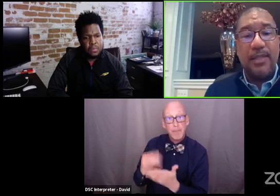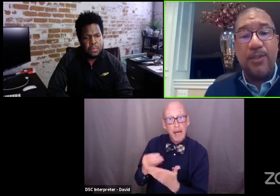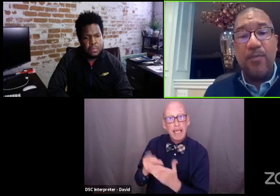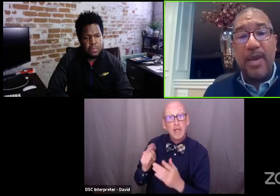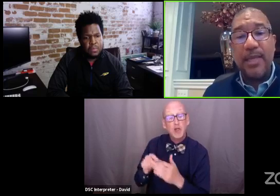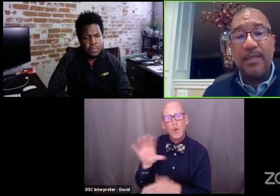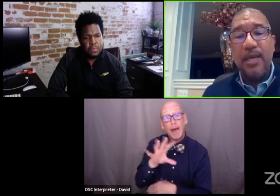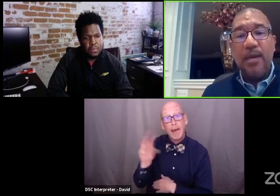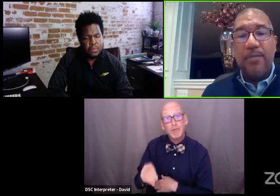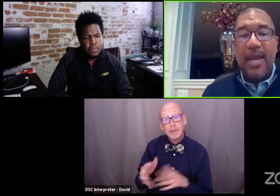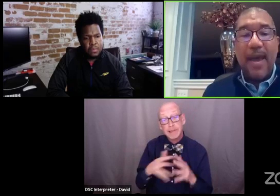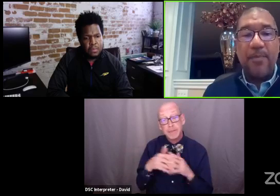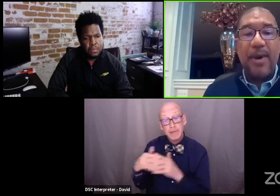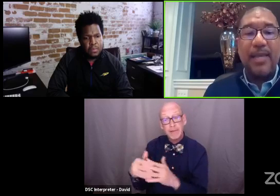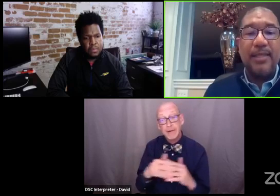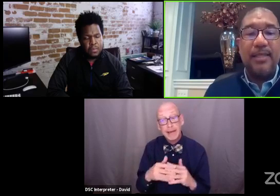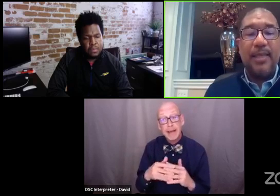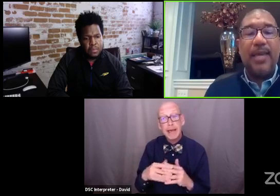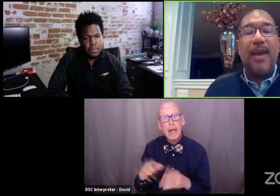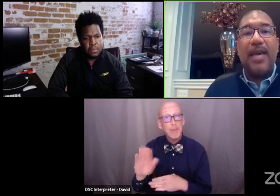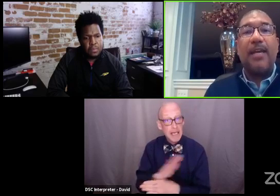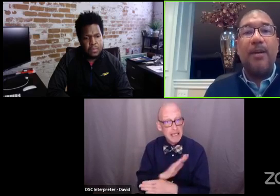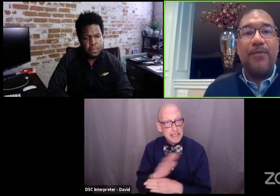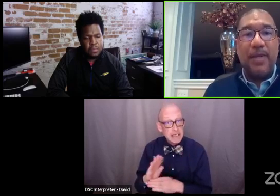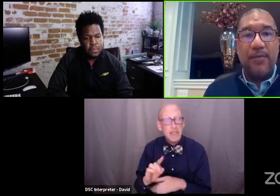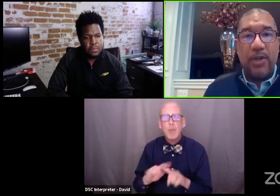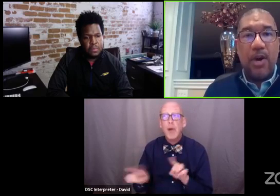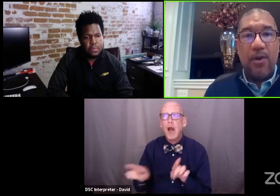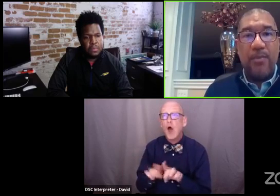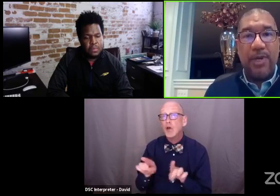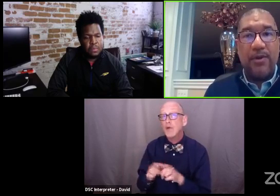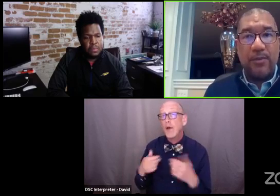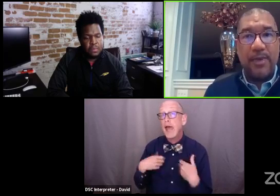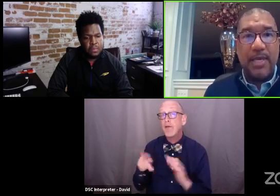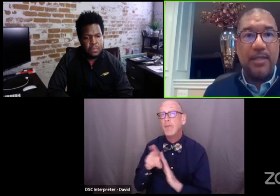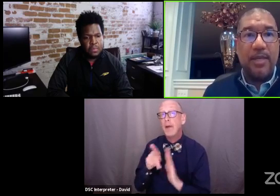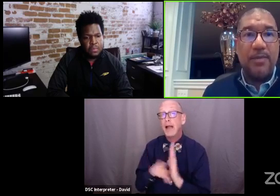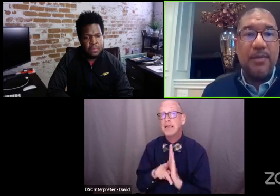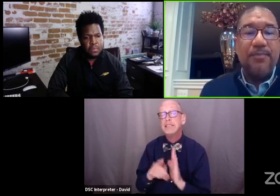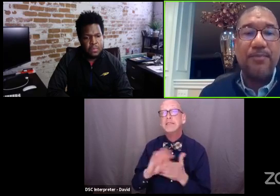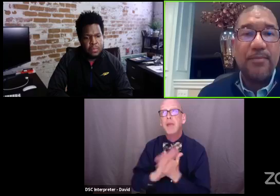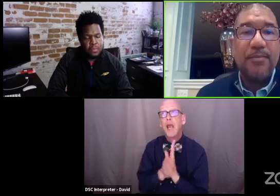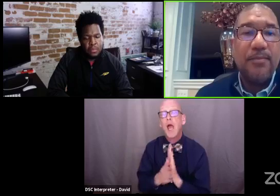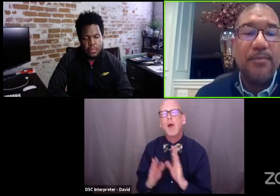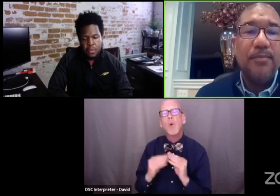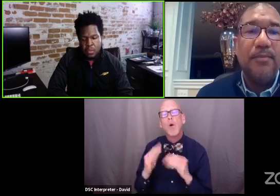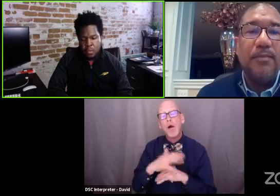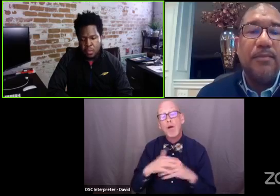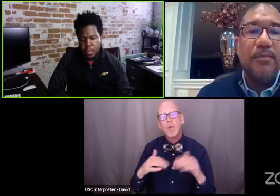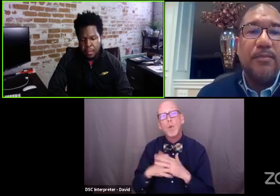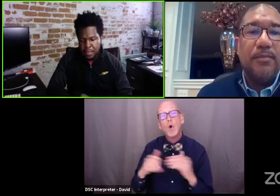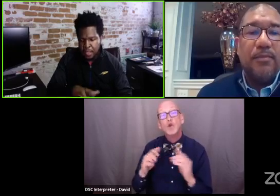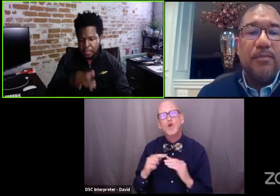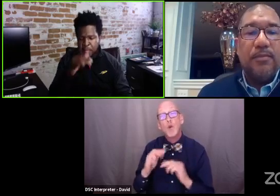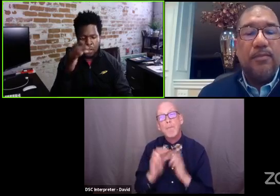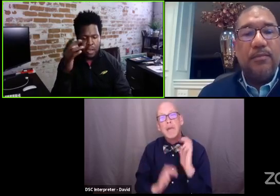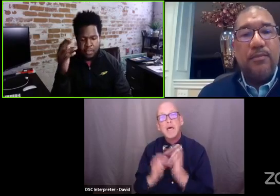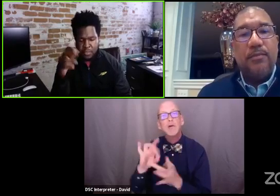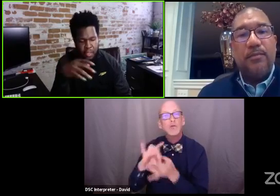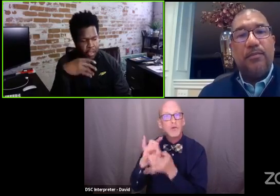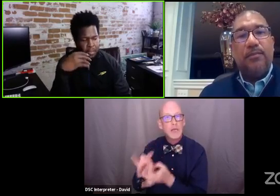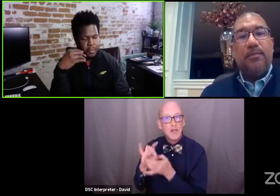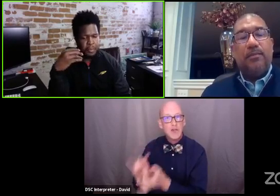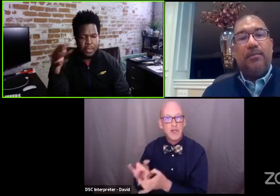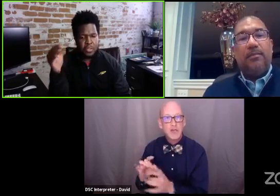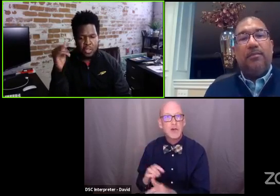African-American businesses through banks, but have the policies that they have that comfort level to go and build those relationships. So yeah, back to Ambria. So